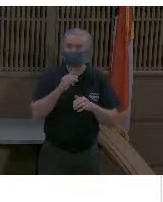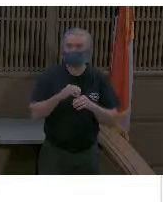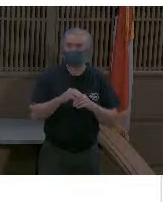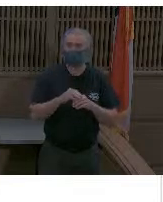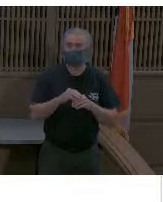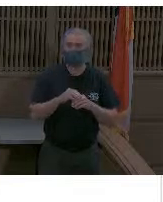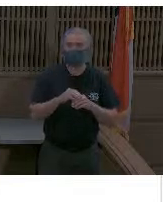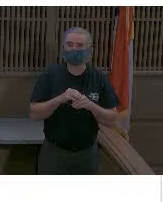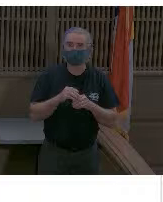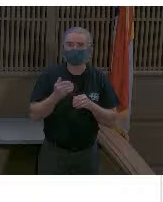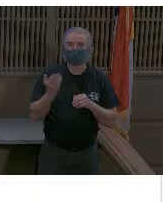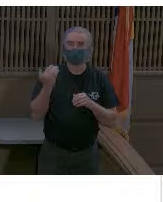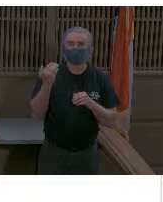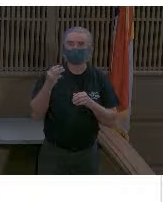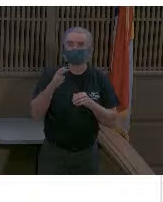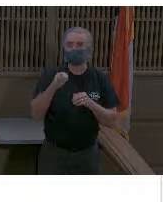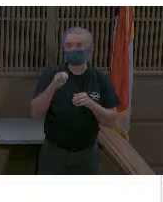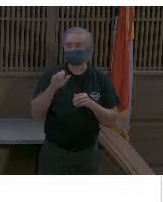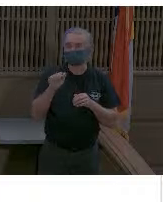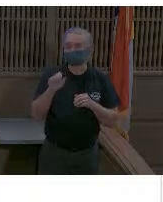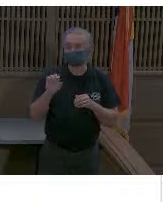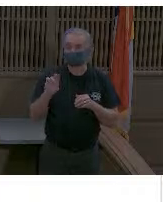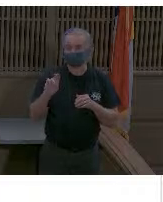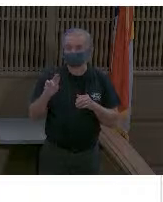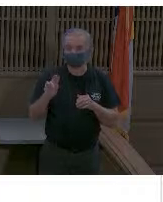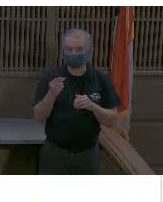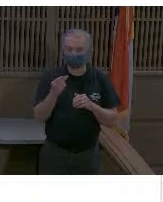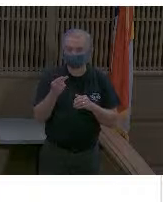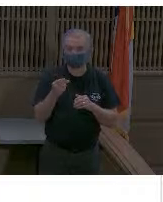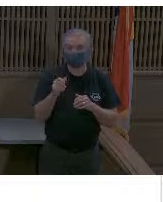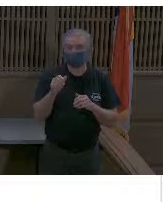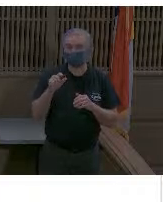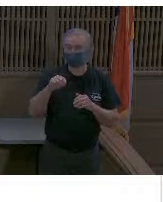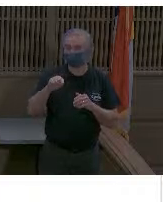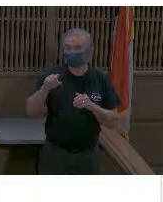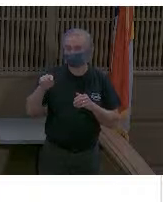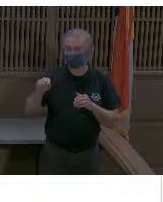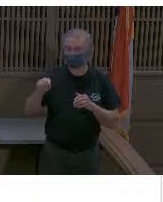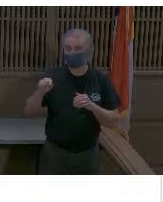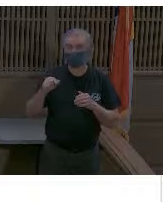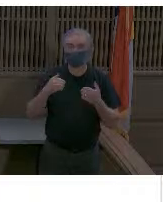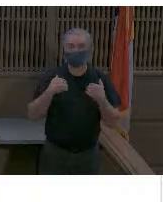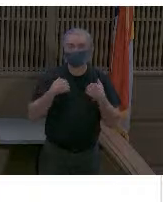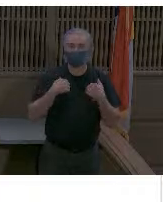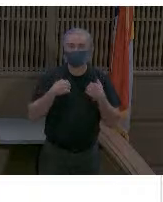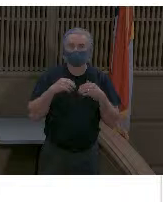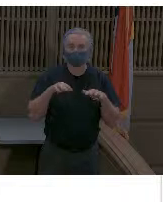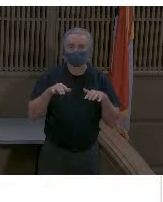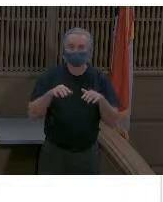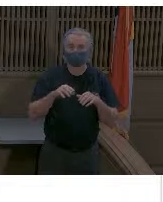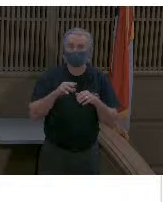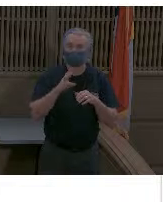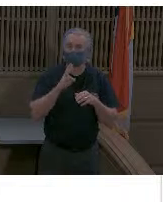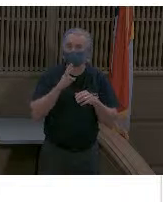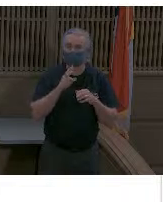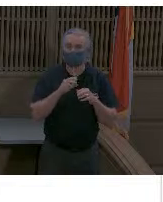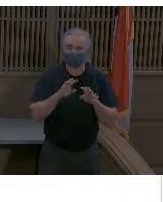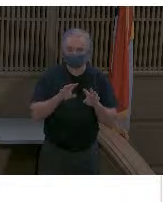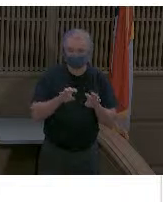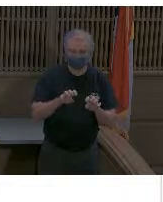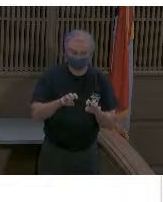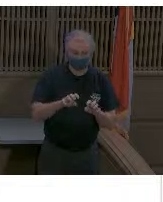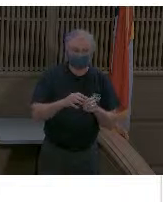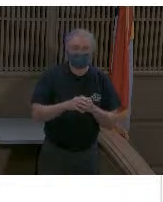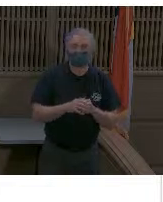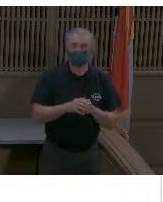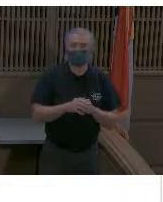back in March and April of 2020, and we had our stormwater then was